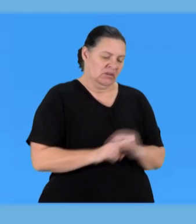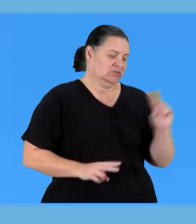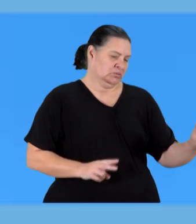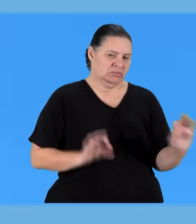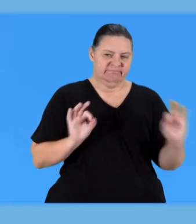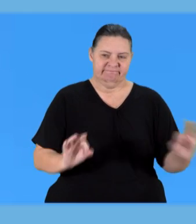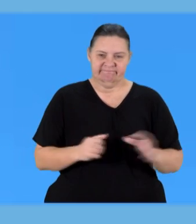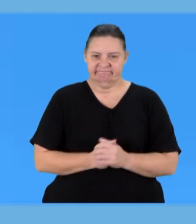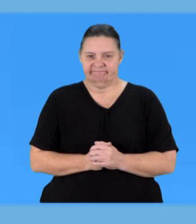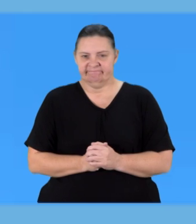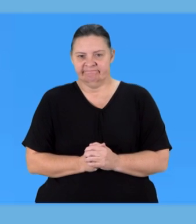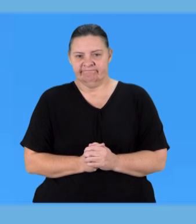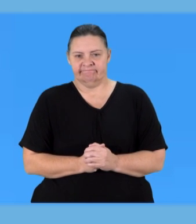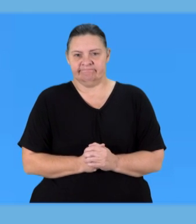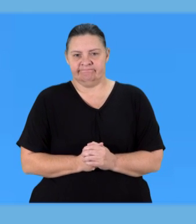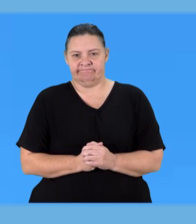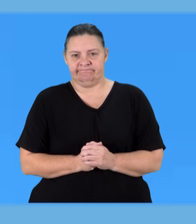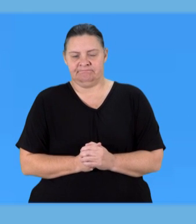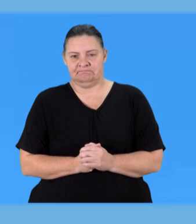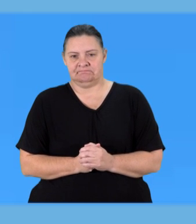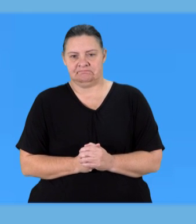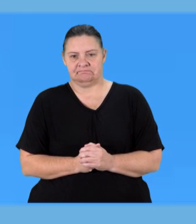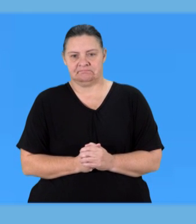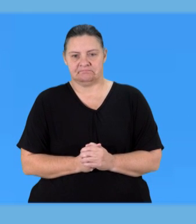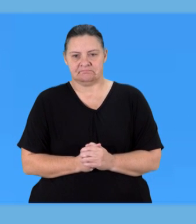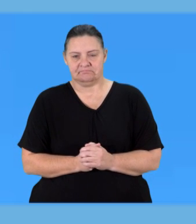the 2 in front of the H2O.